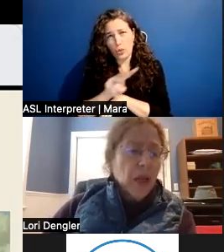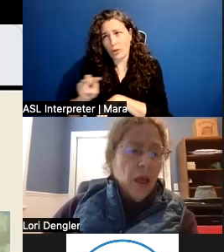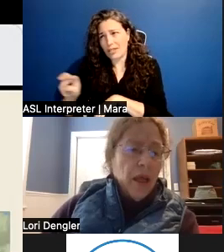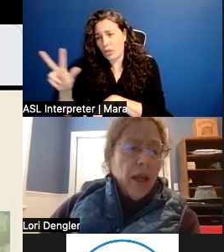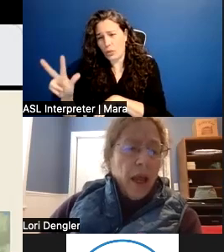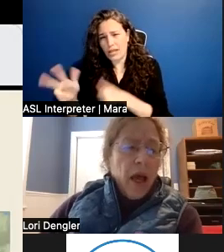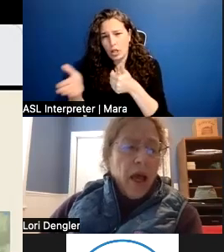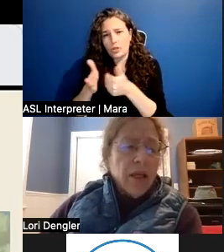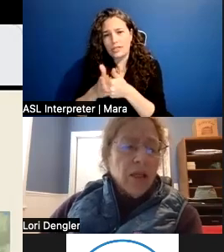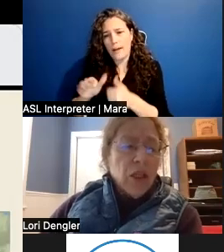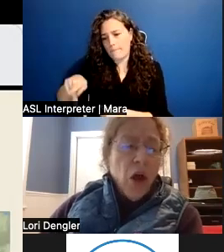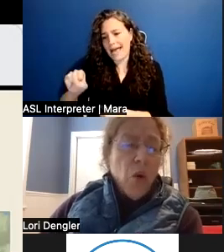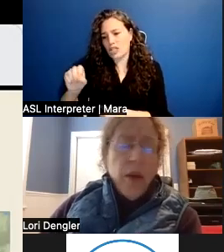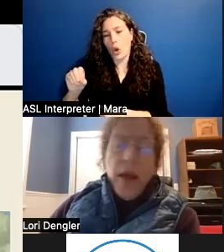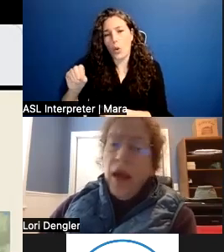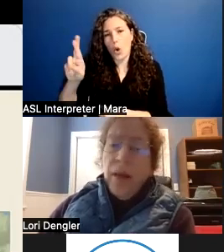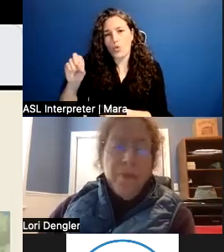Robles.